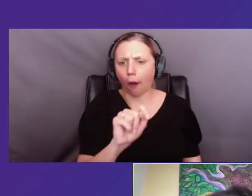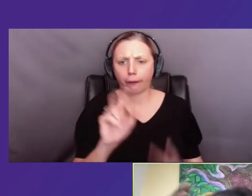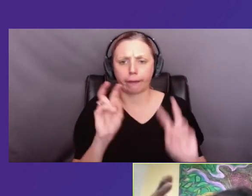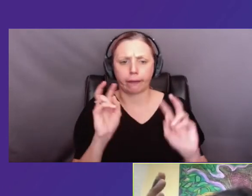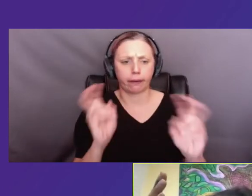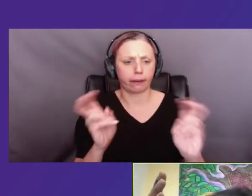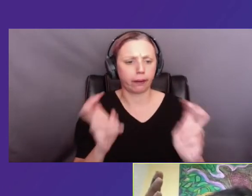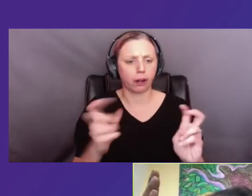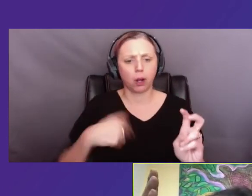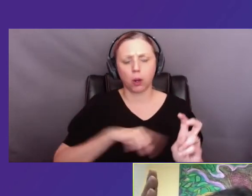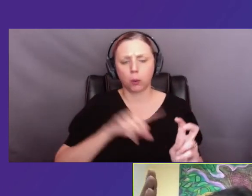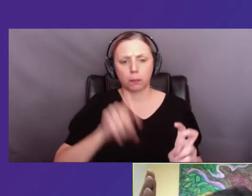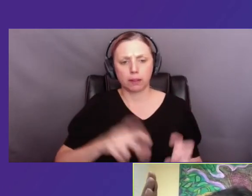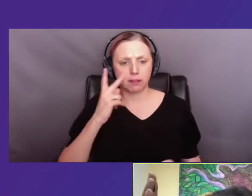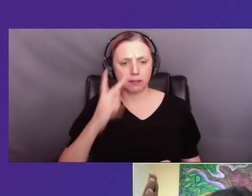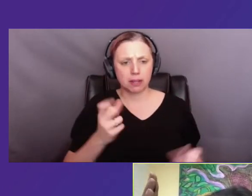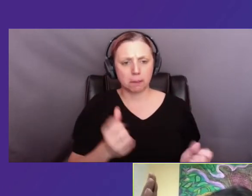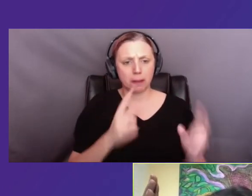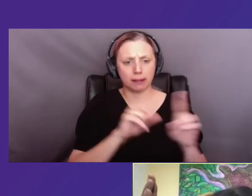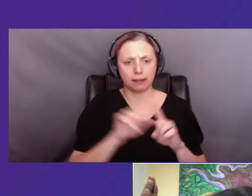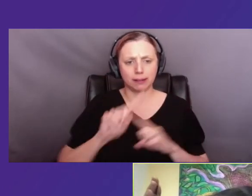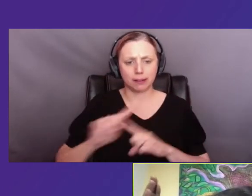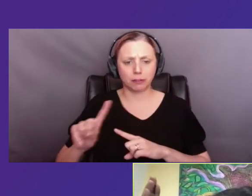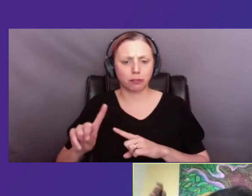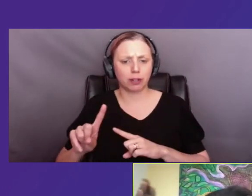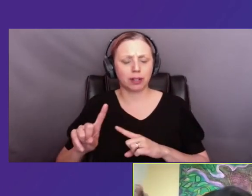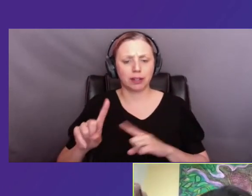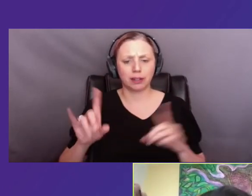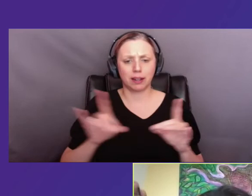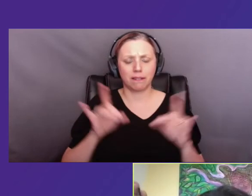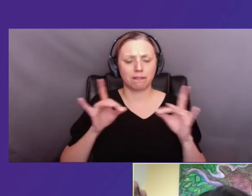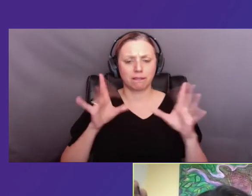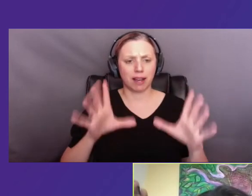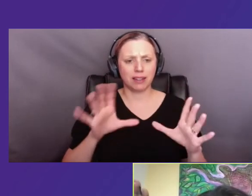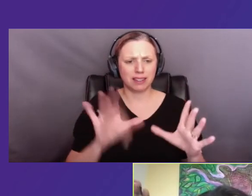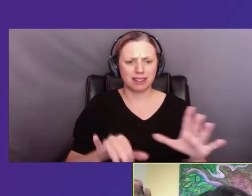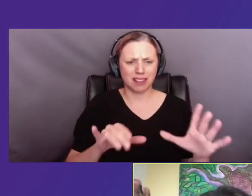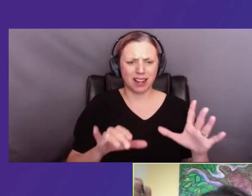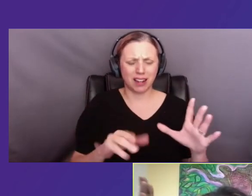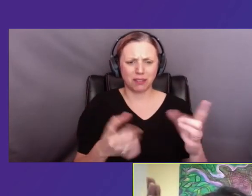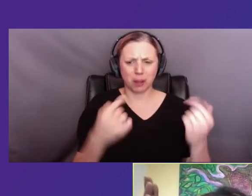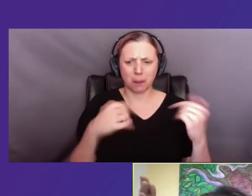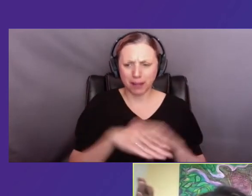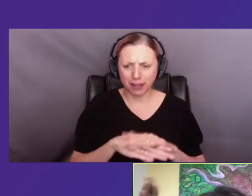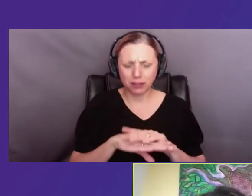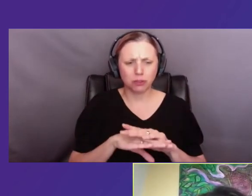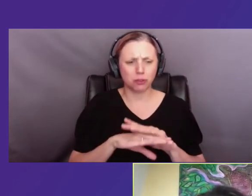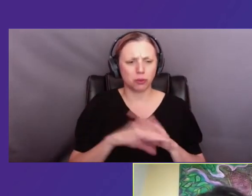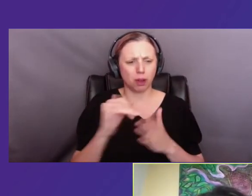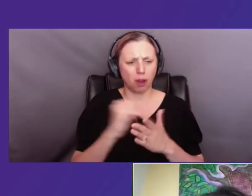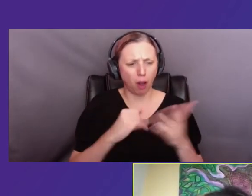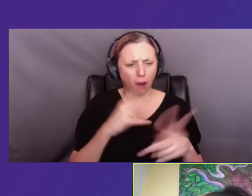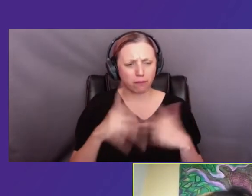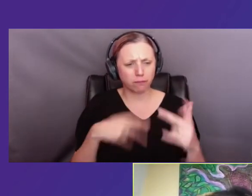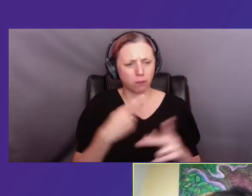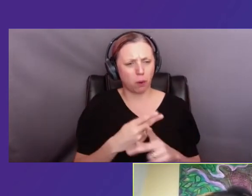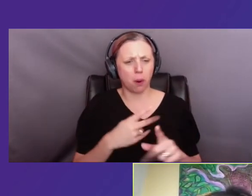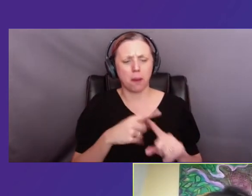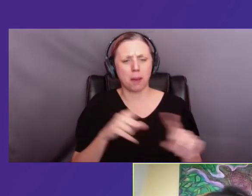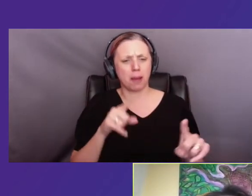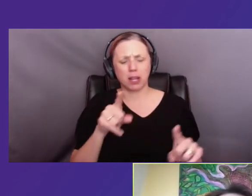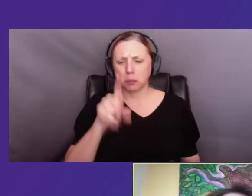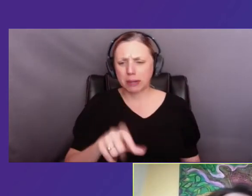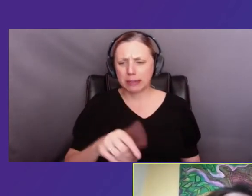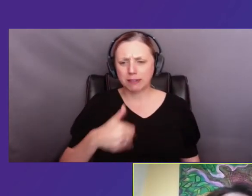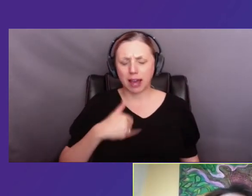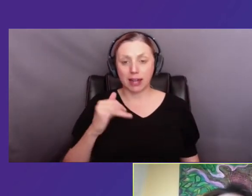We must have seen like all these violences that have crept into the form. And so you must have had like